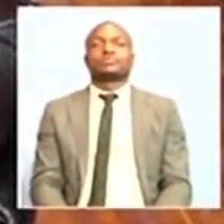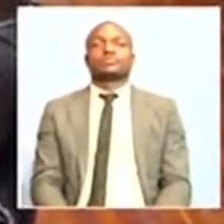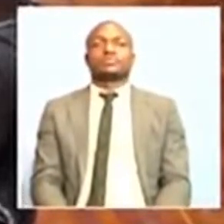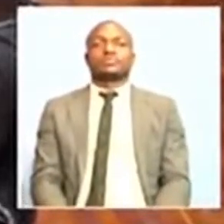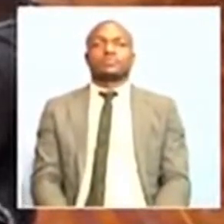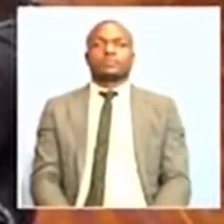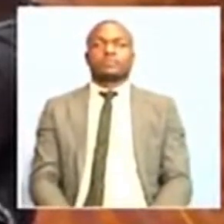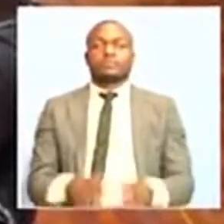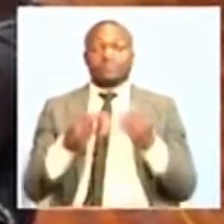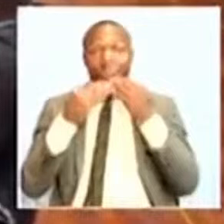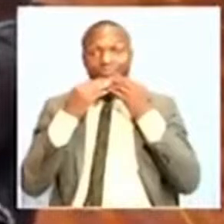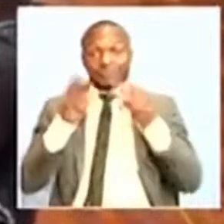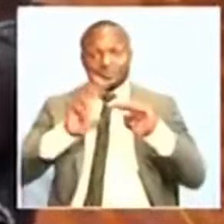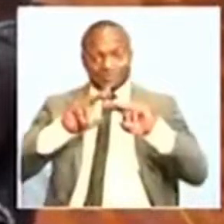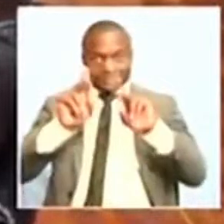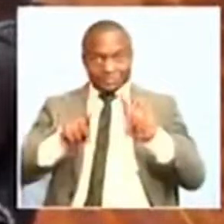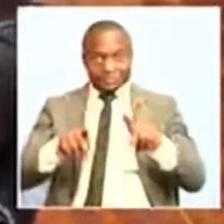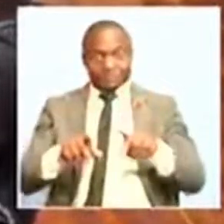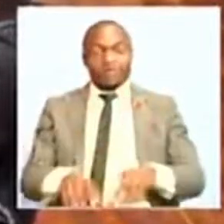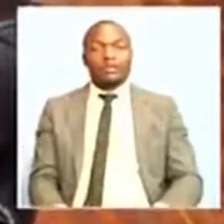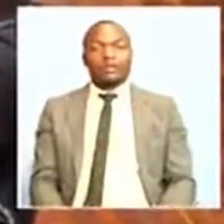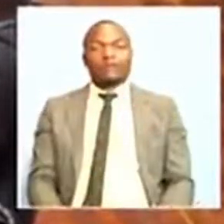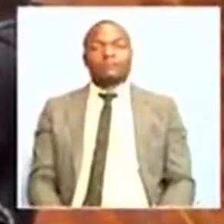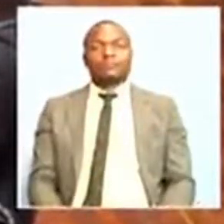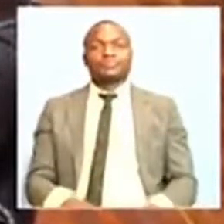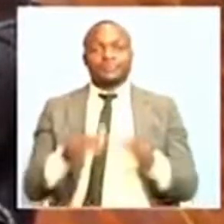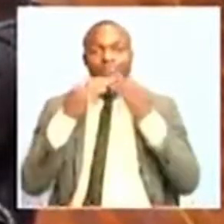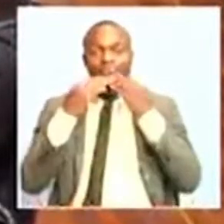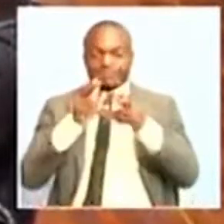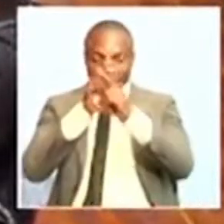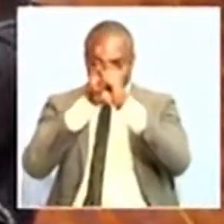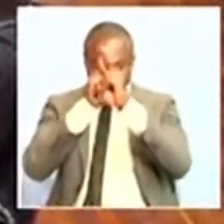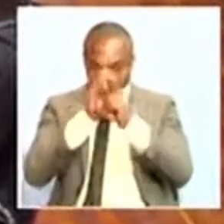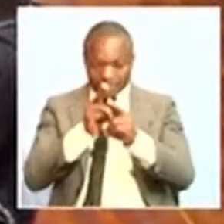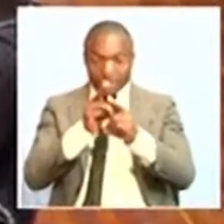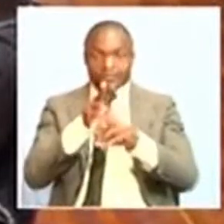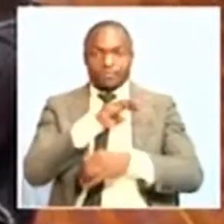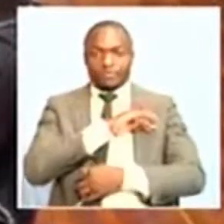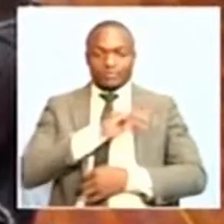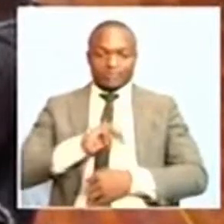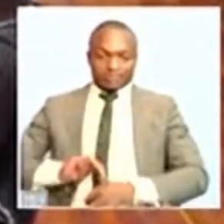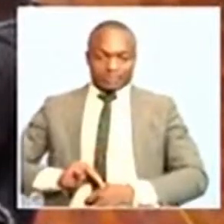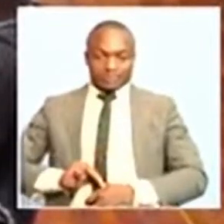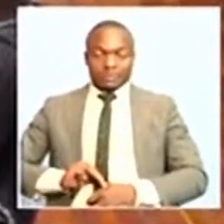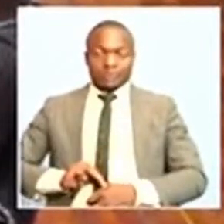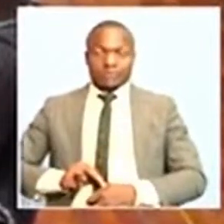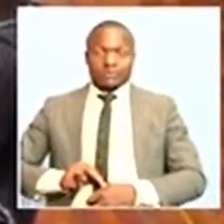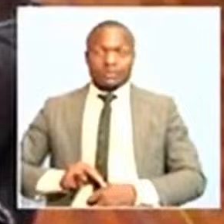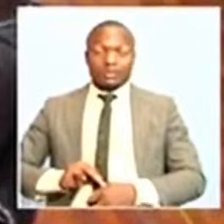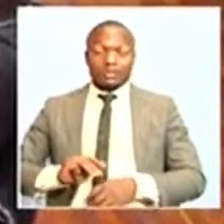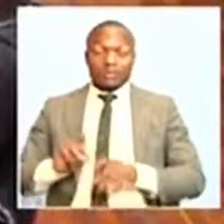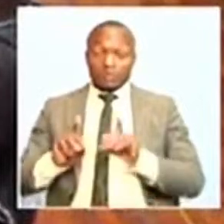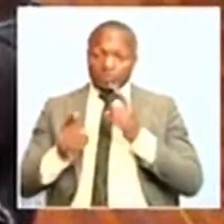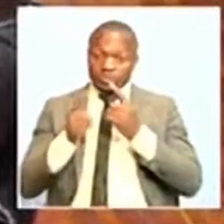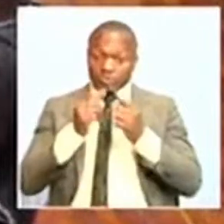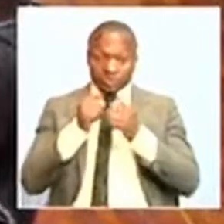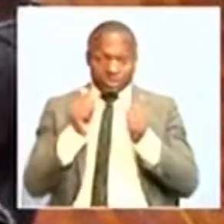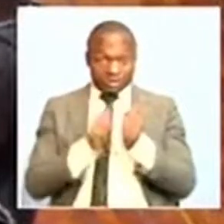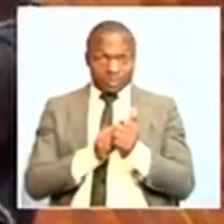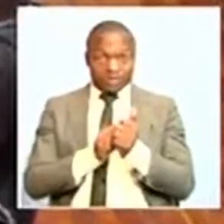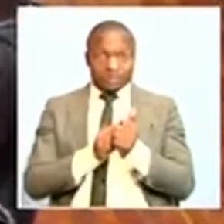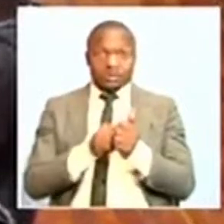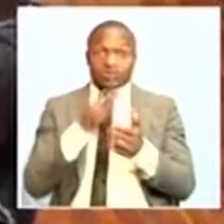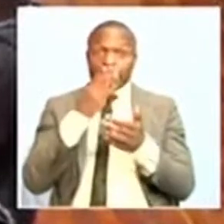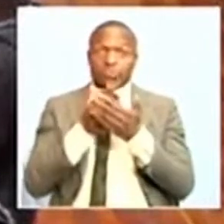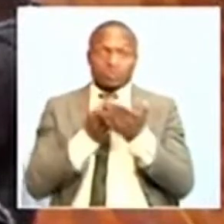Thank you, Chair. Thank you, honorable members. I'll touch on the aspects of